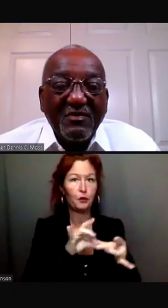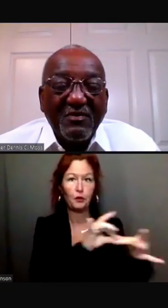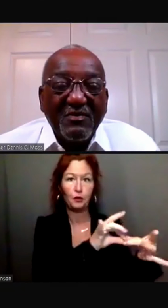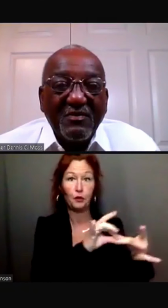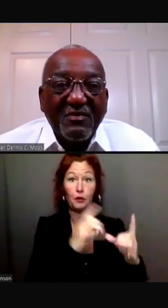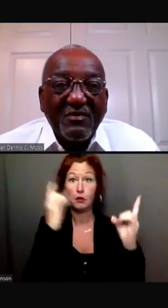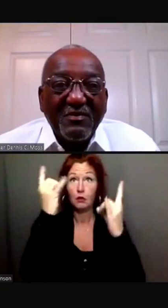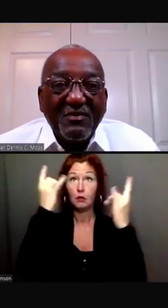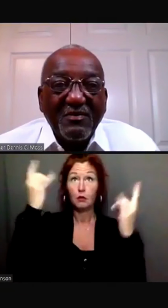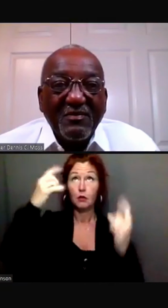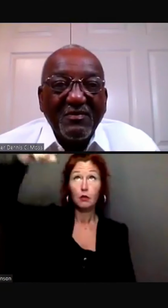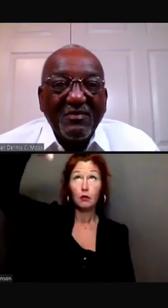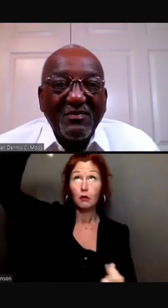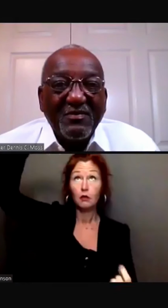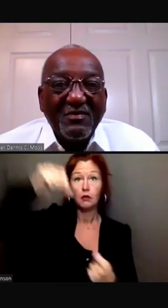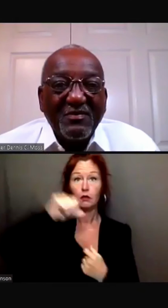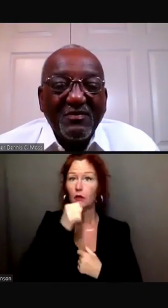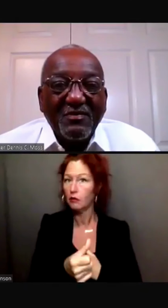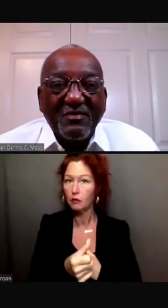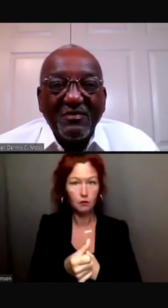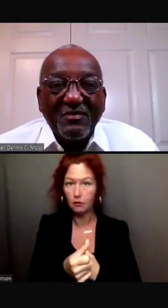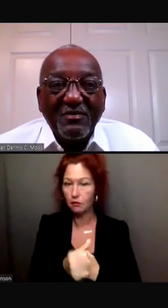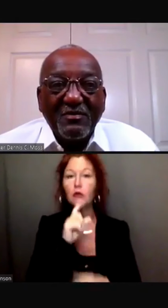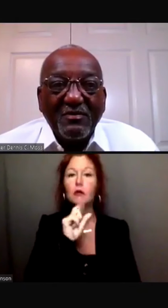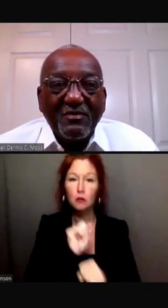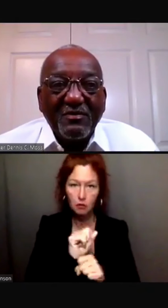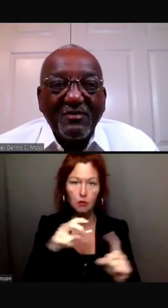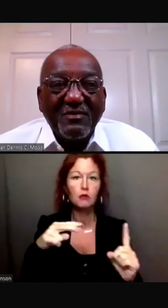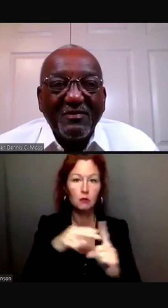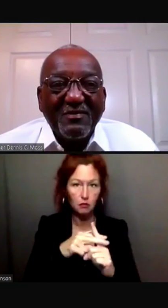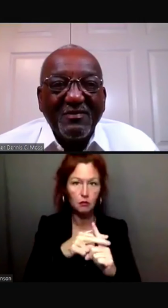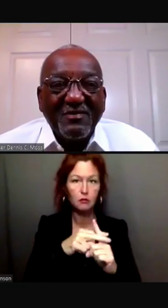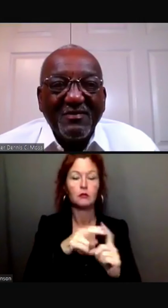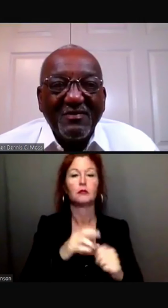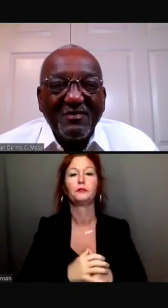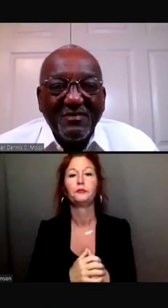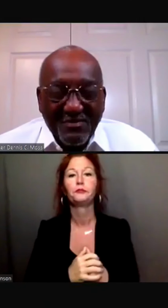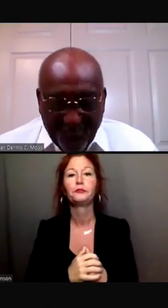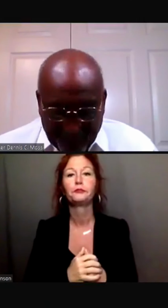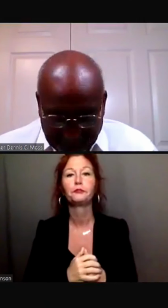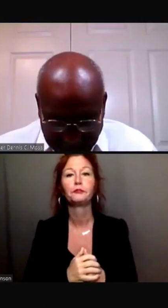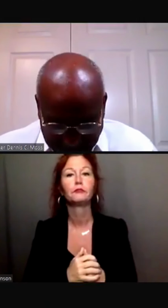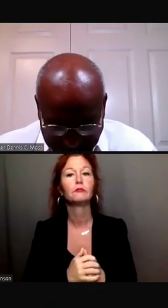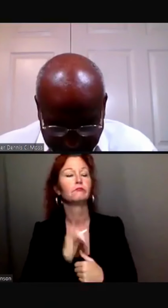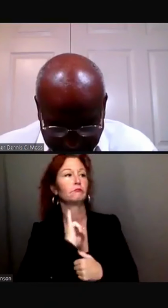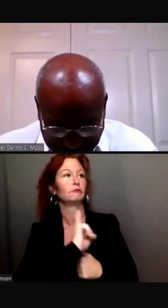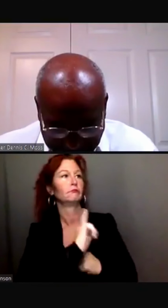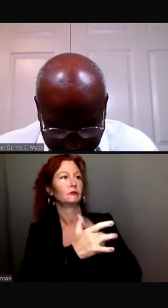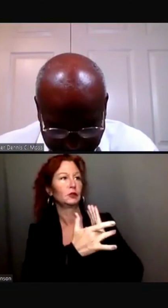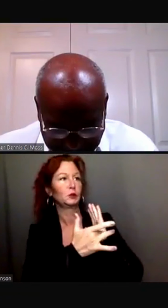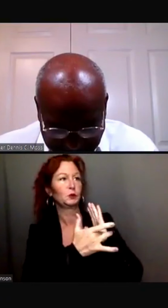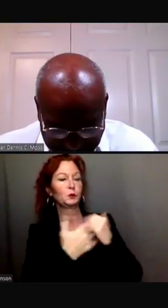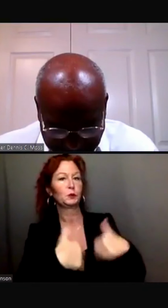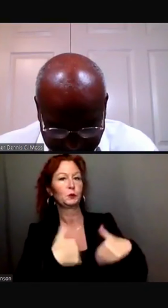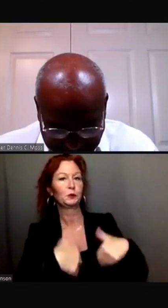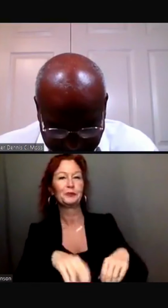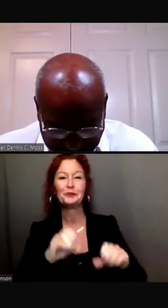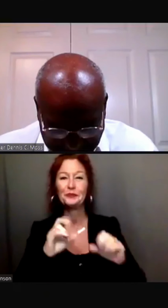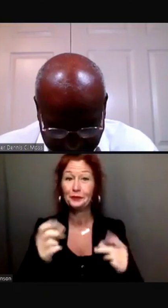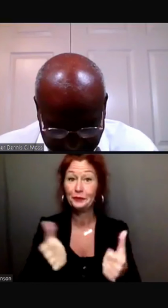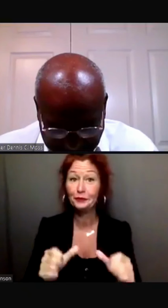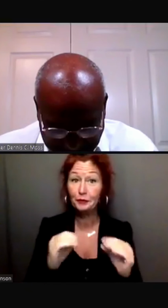Thank you very much for that. Okay, anybody else have any questions, English or Spanish, for the mayor, for the director?